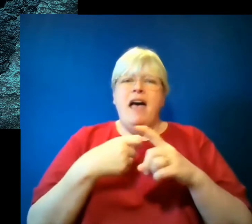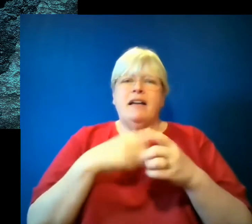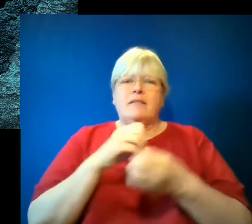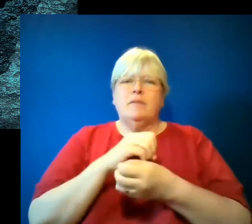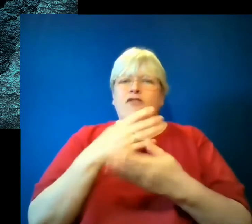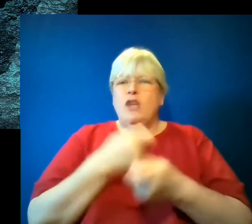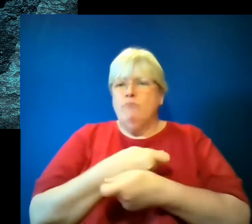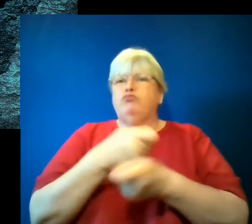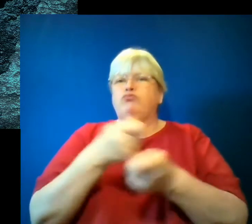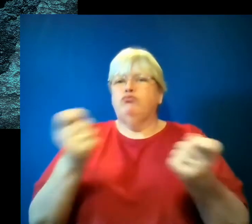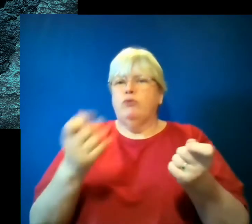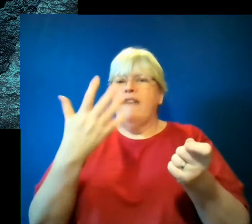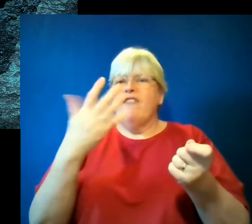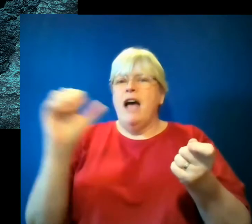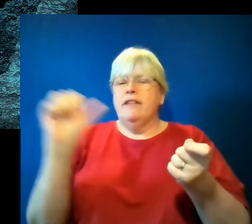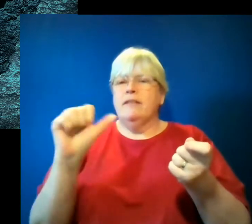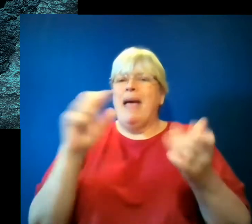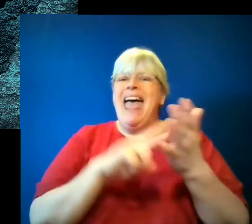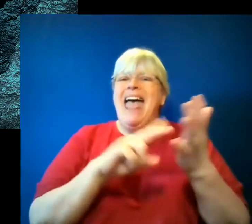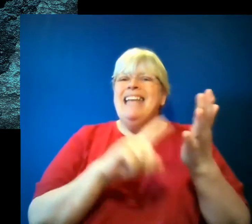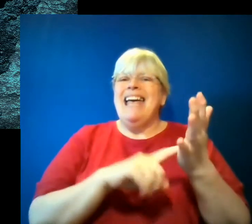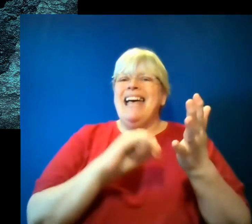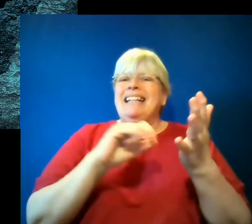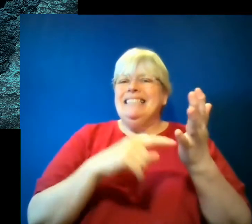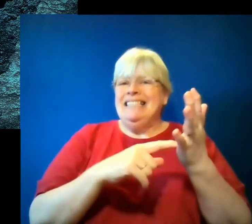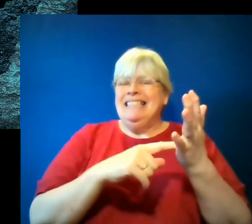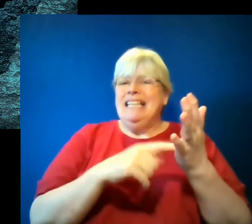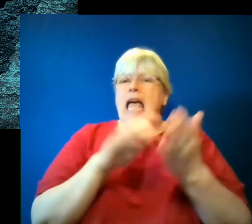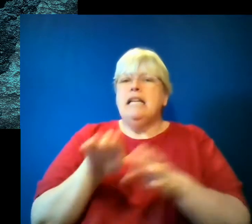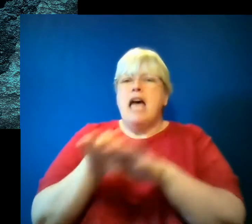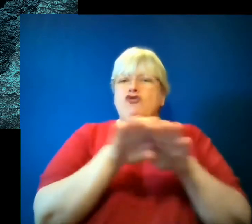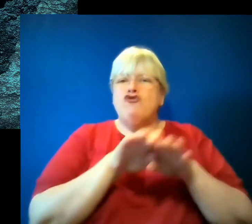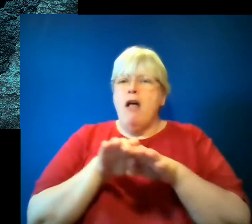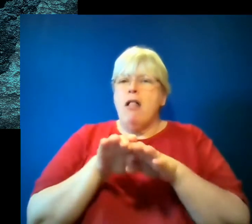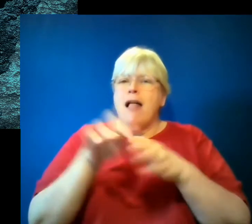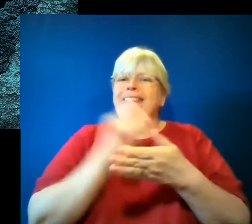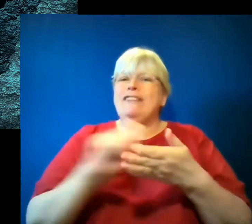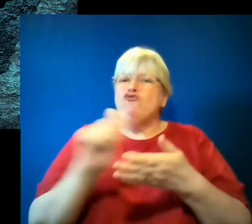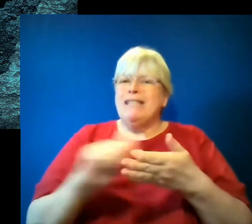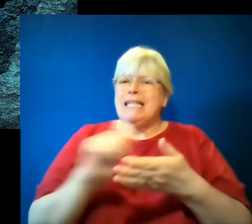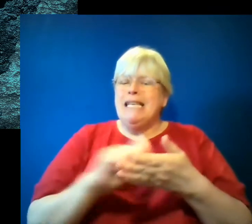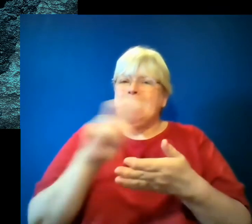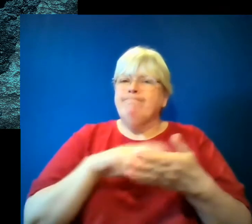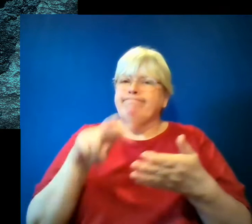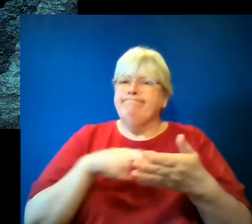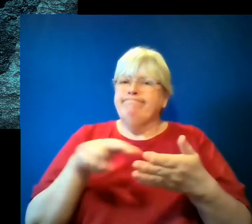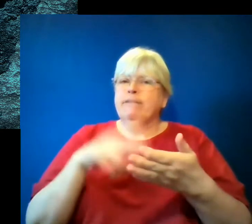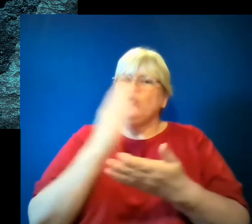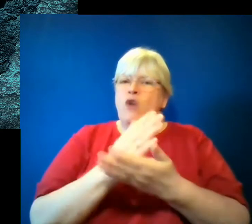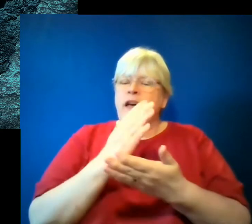sent out free by the NLT, the National Literacy Trust. The Book of Hopes is an anthology